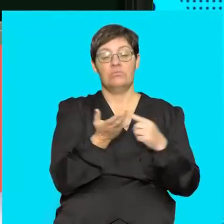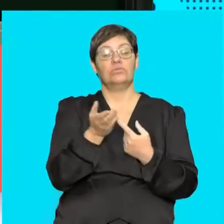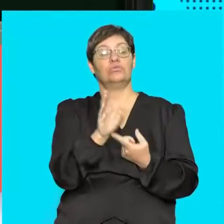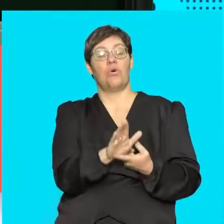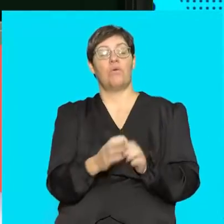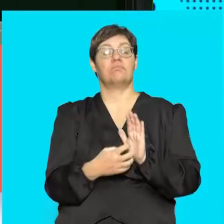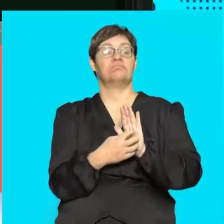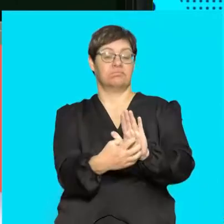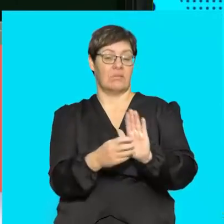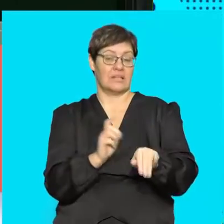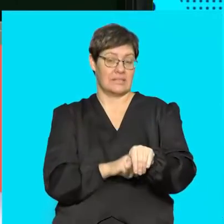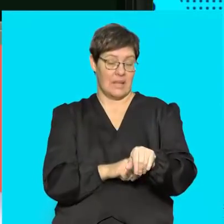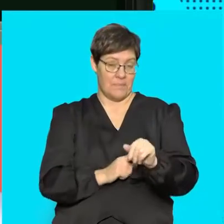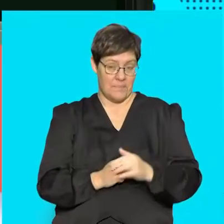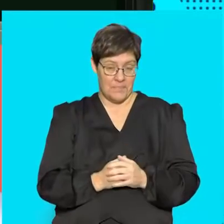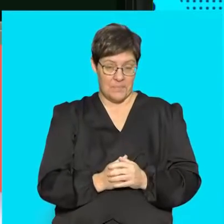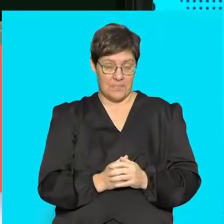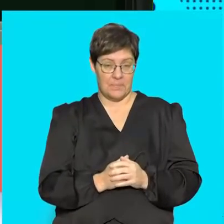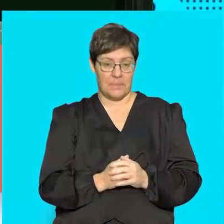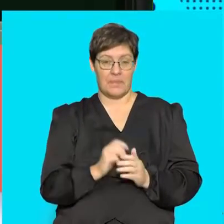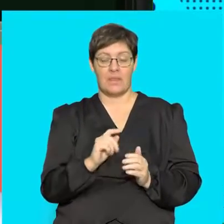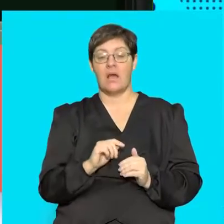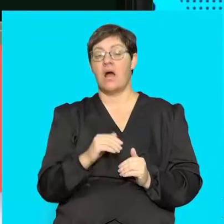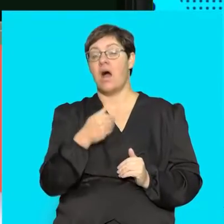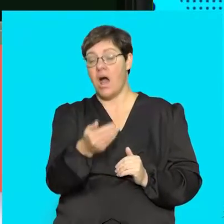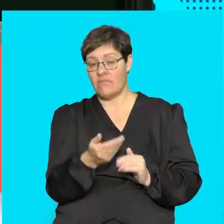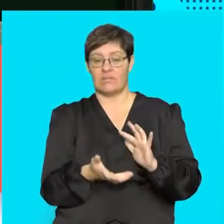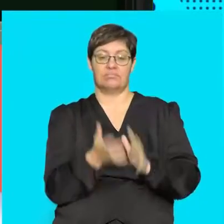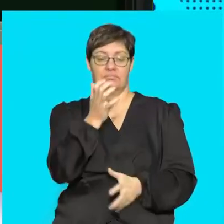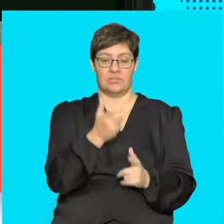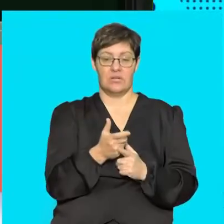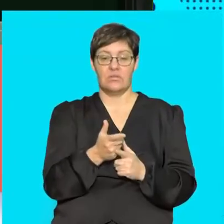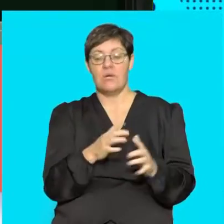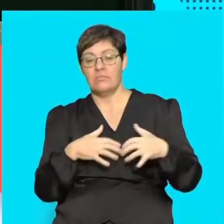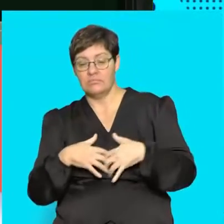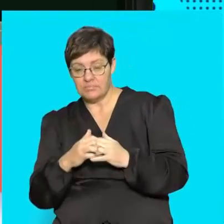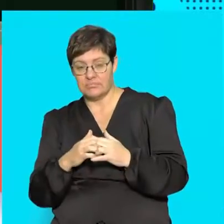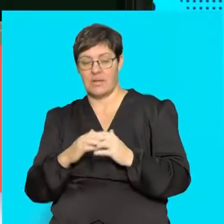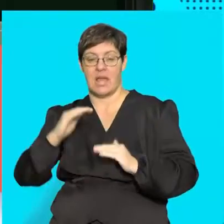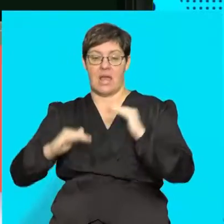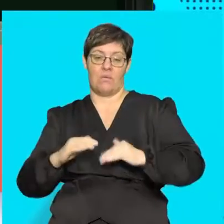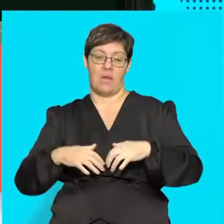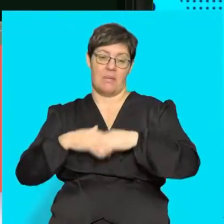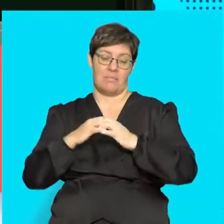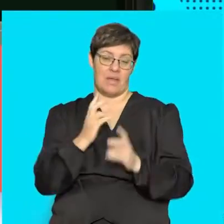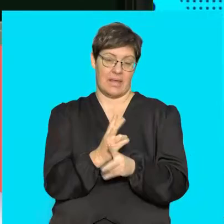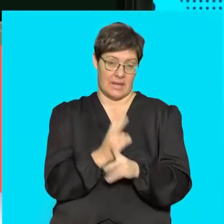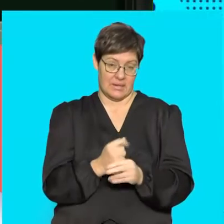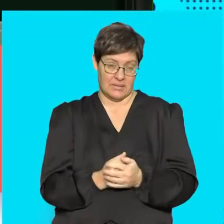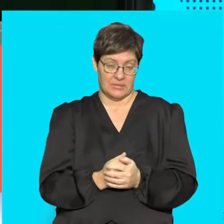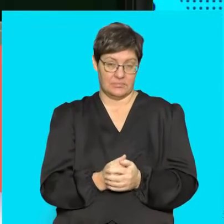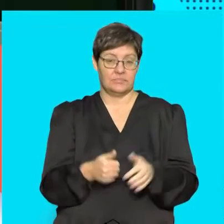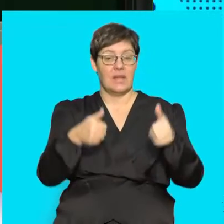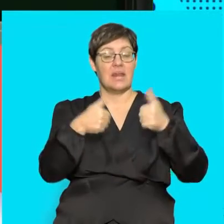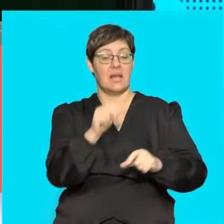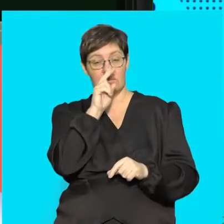is shown on a concentration time graph after the disturbance to reinstate the equilibrium. Now we're going to look